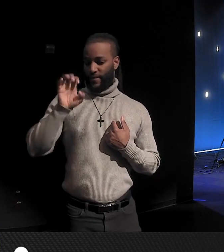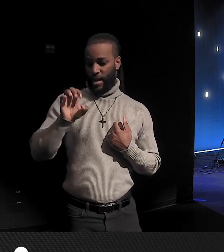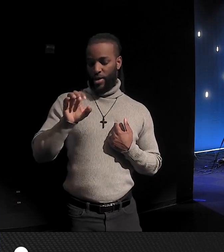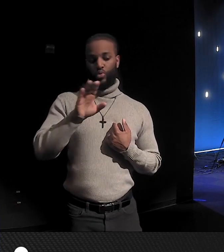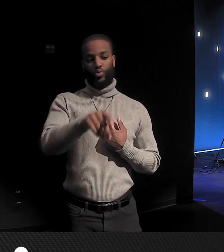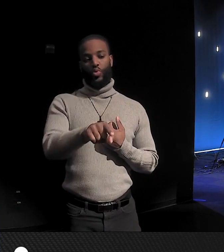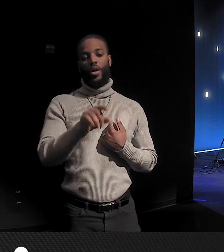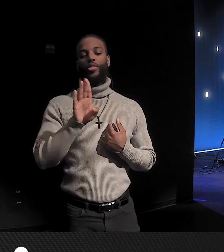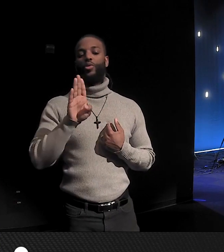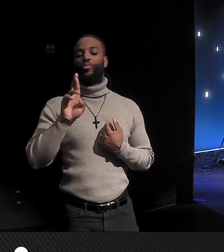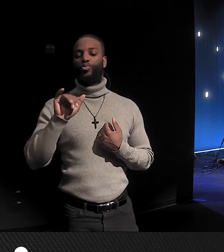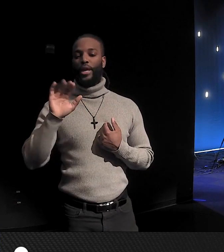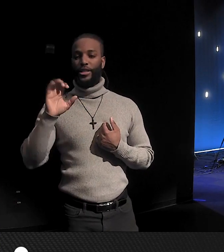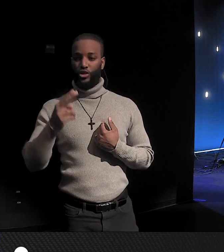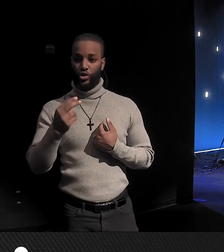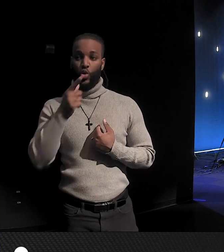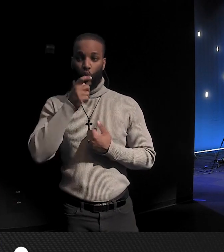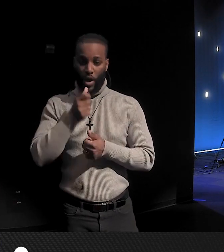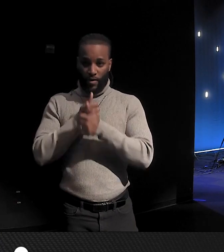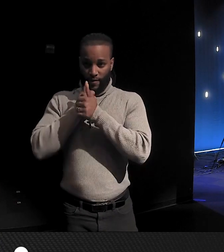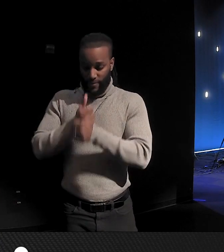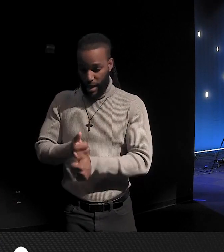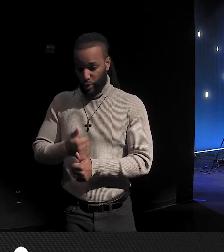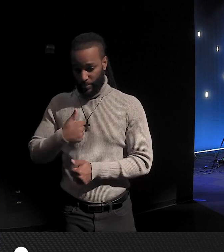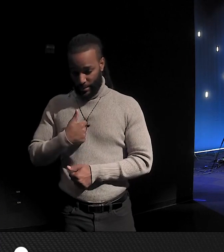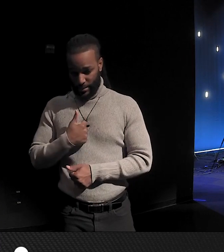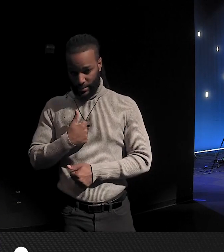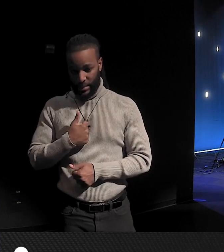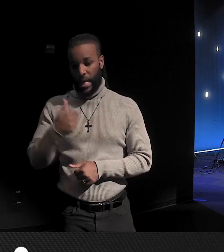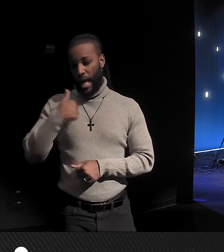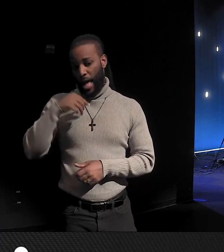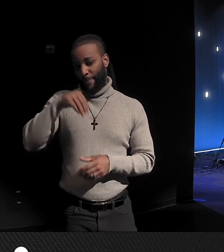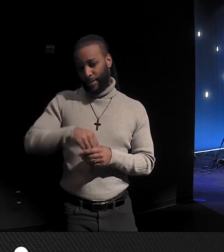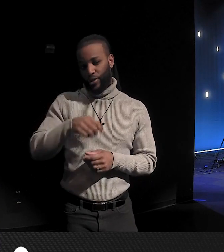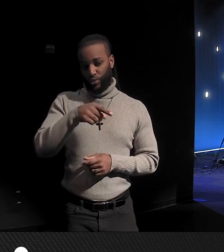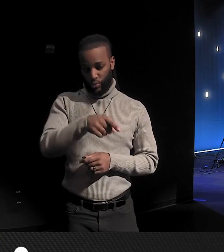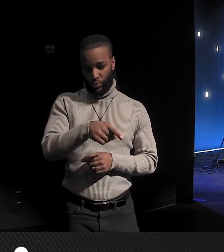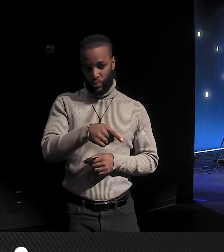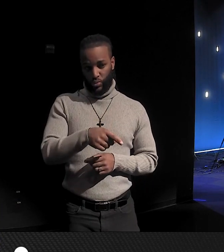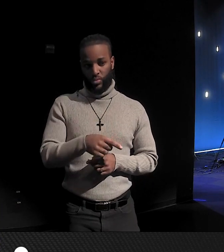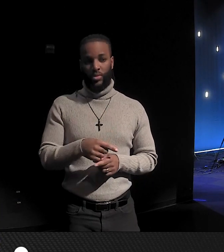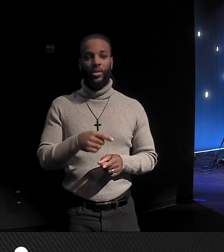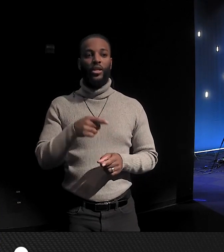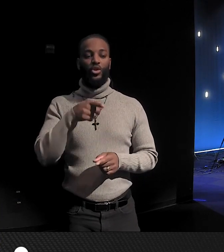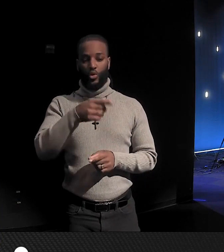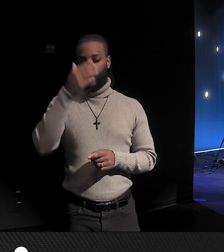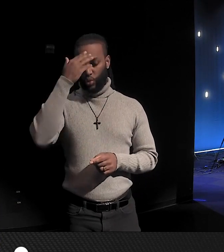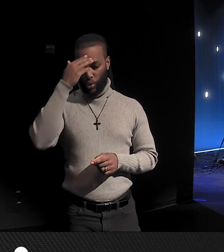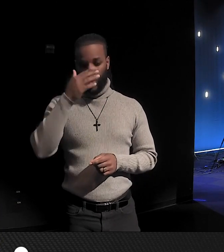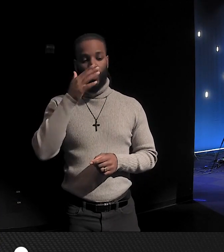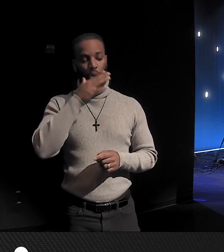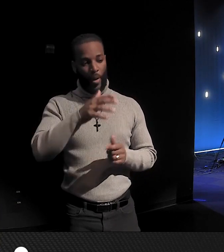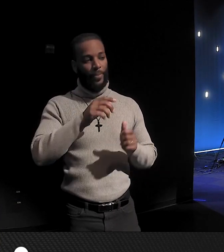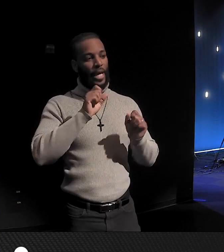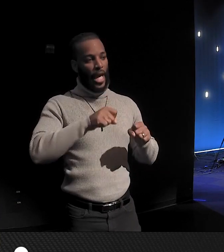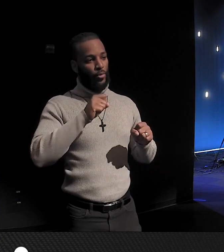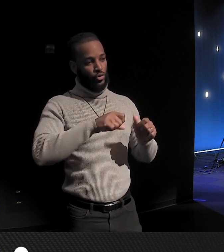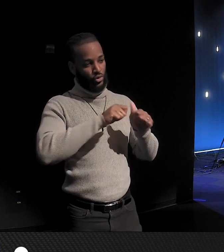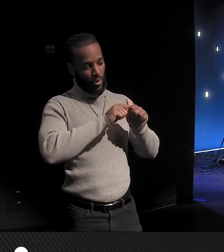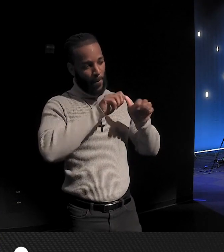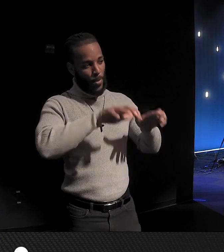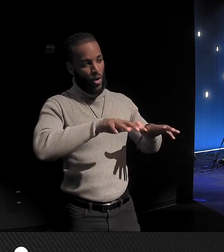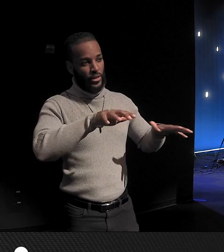branches. Whoever abides in me and I in him and her, he or she it is that bears much fruit. For apart from me, you can